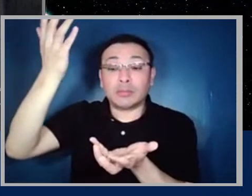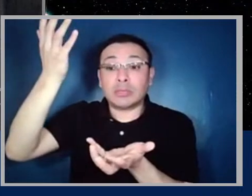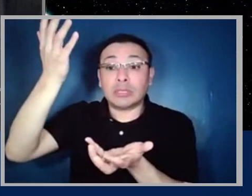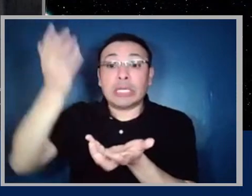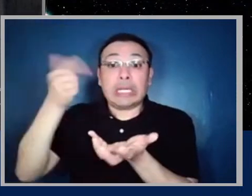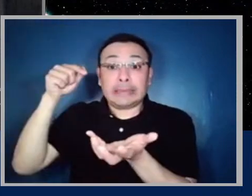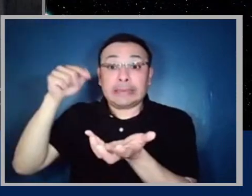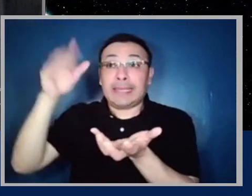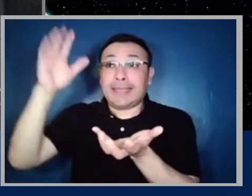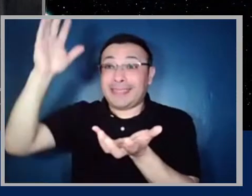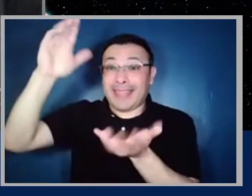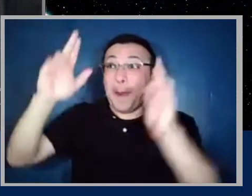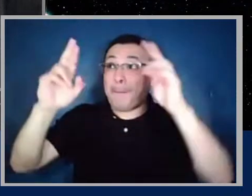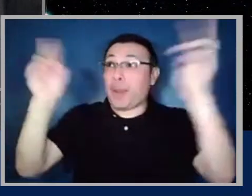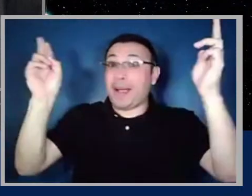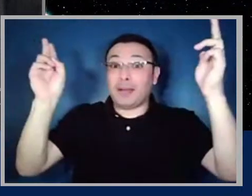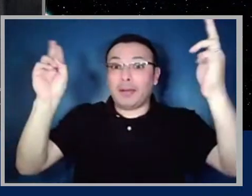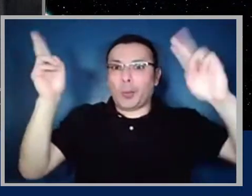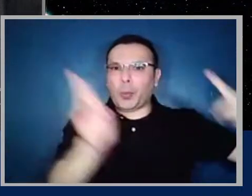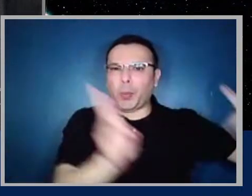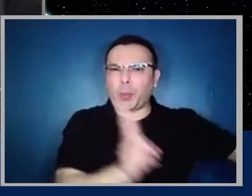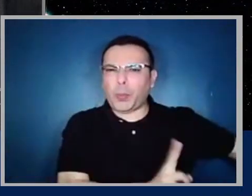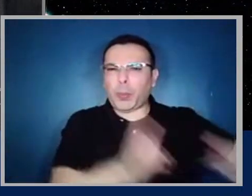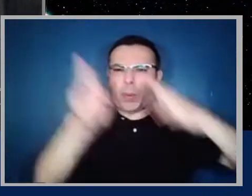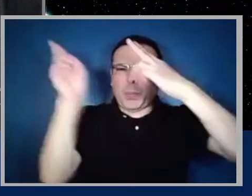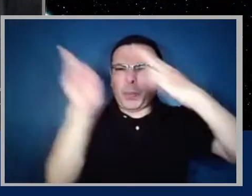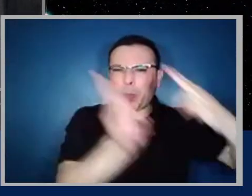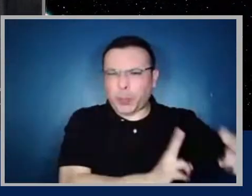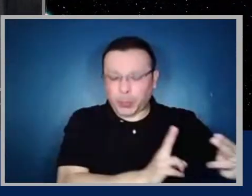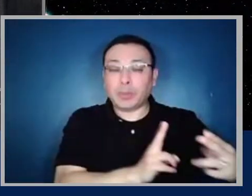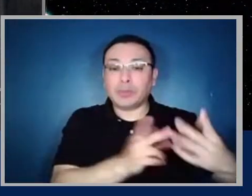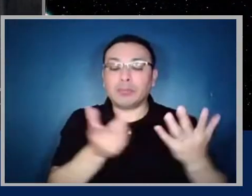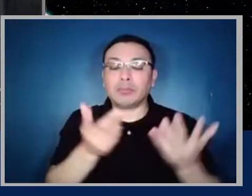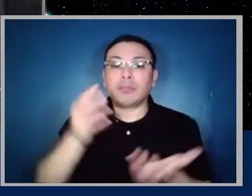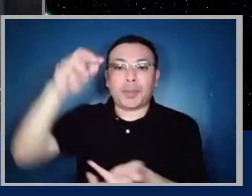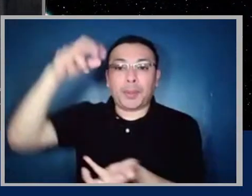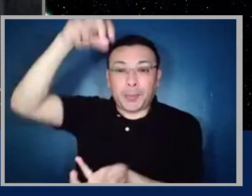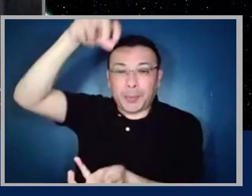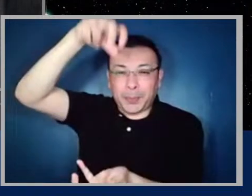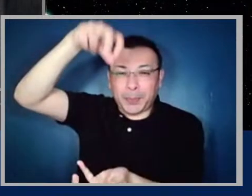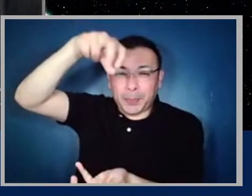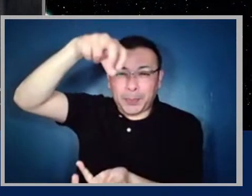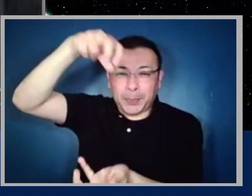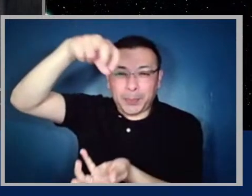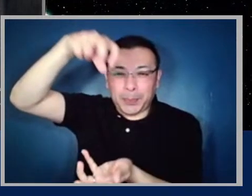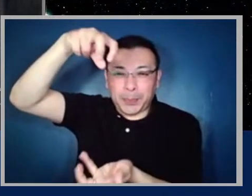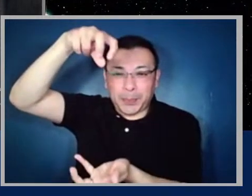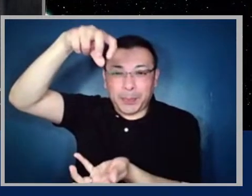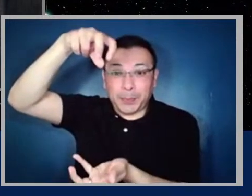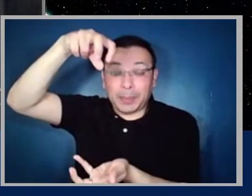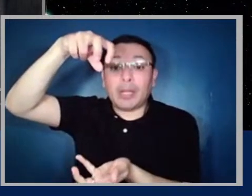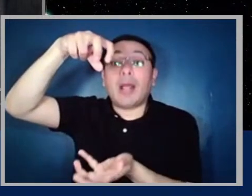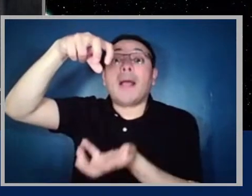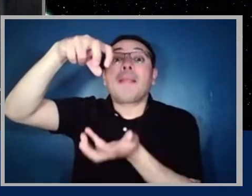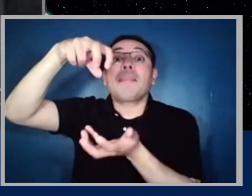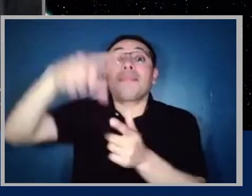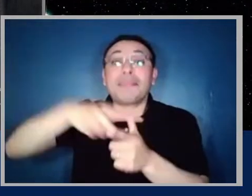debris that's coming down on these small drogue chutes. And now you have your parachutes